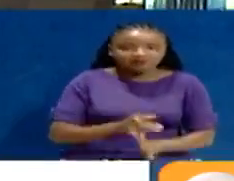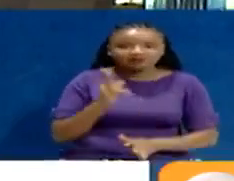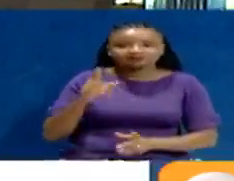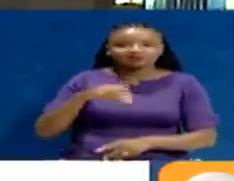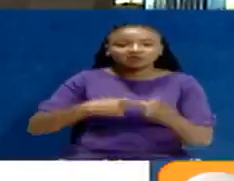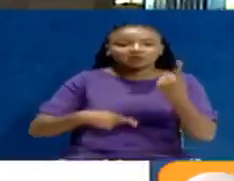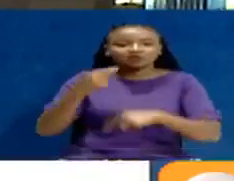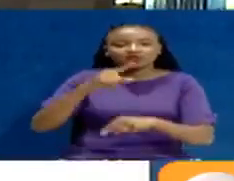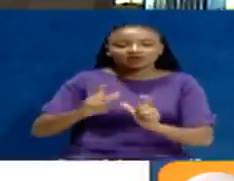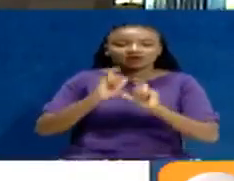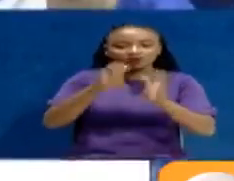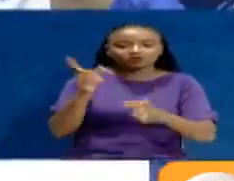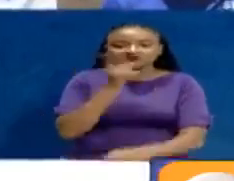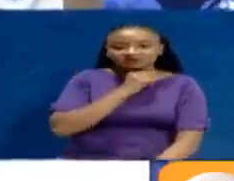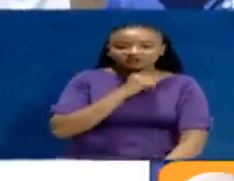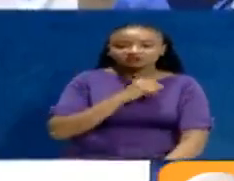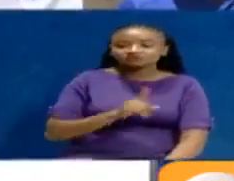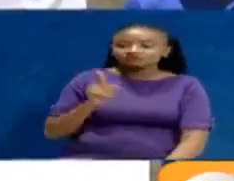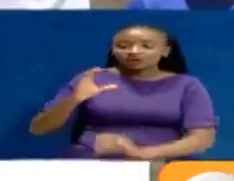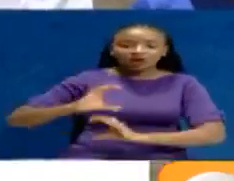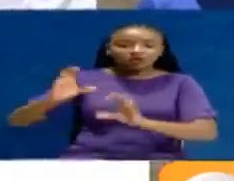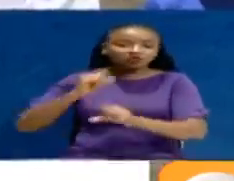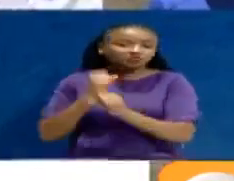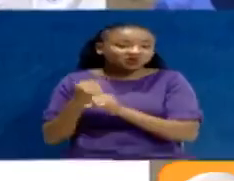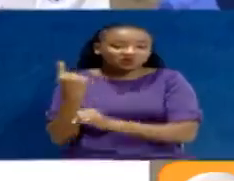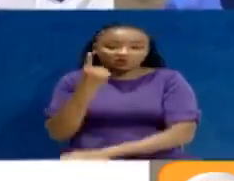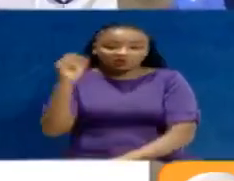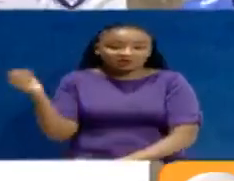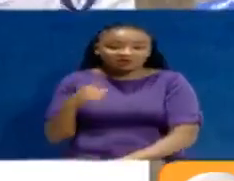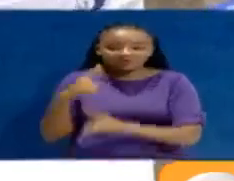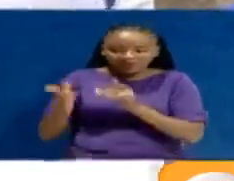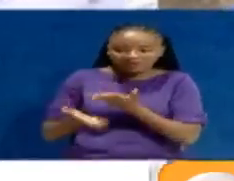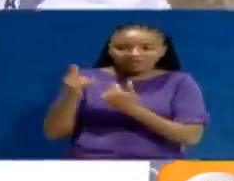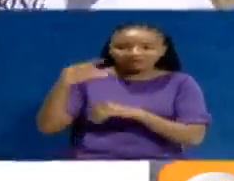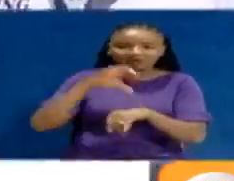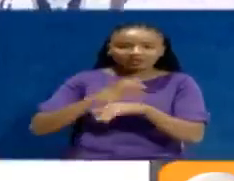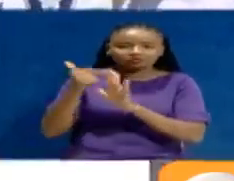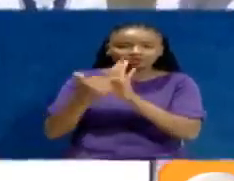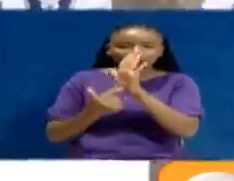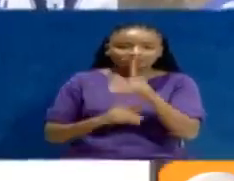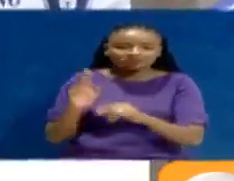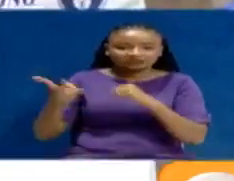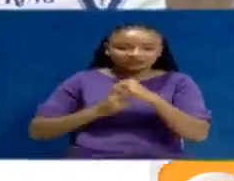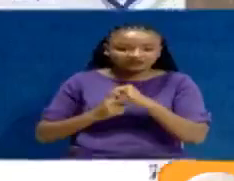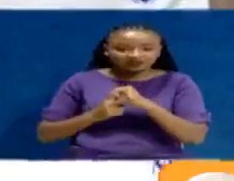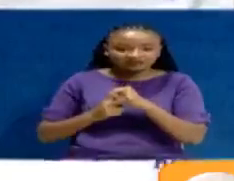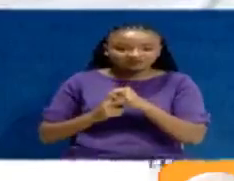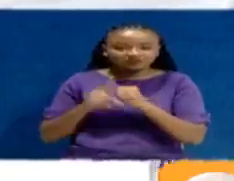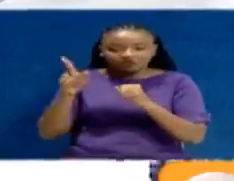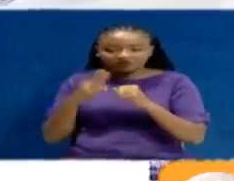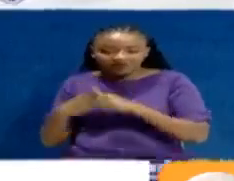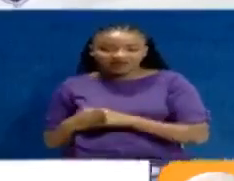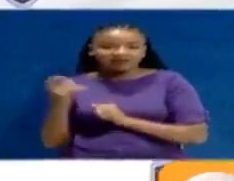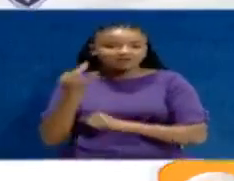Month awards. Coach Okumbi, who had only been on the job for a month, led the mailmen to claim 7 points out of a possible 9